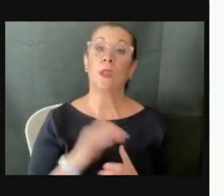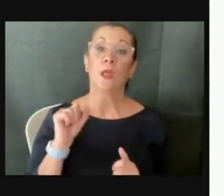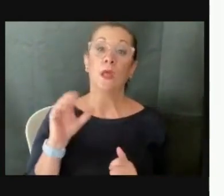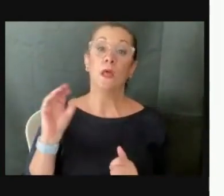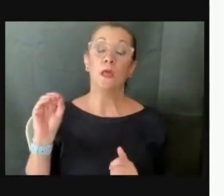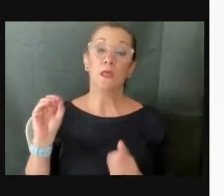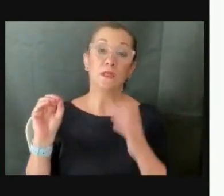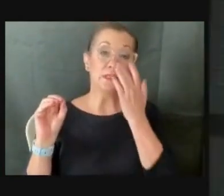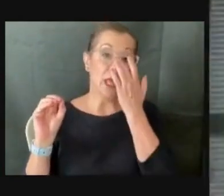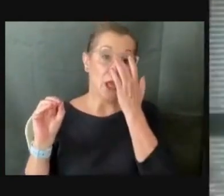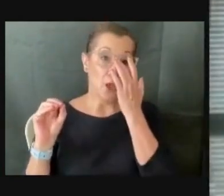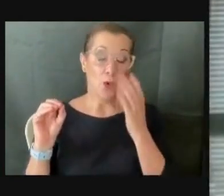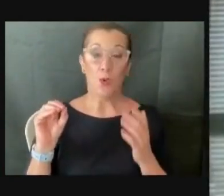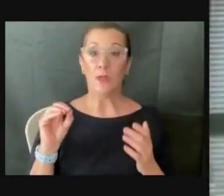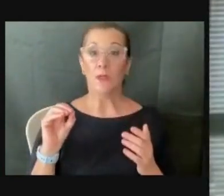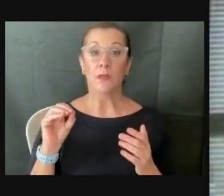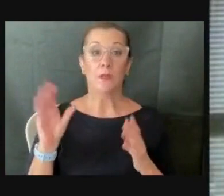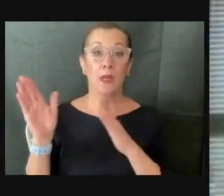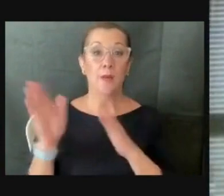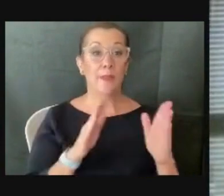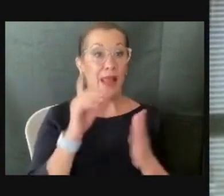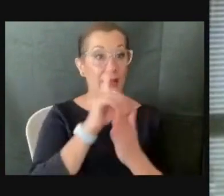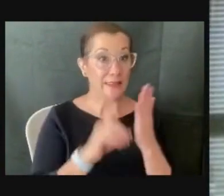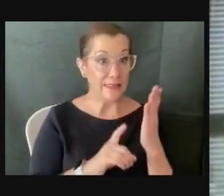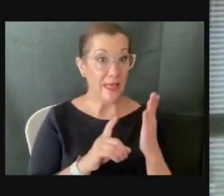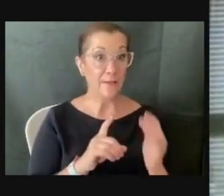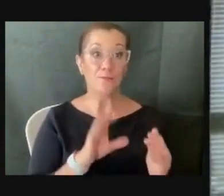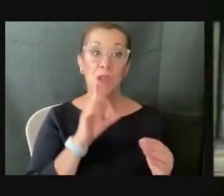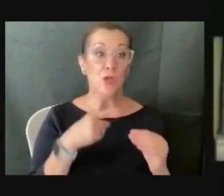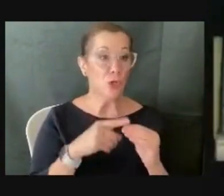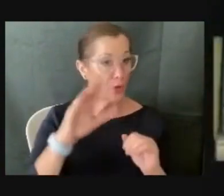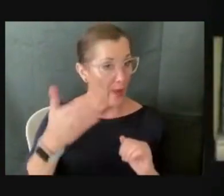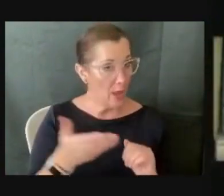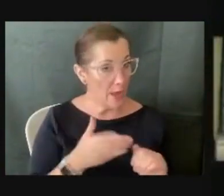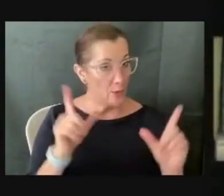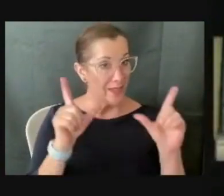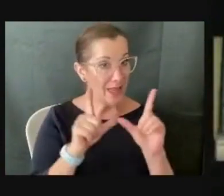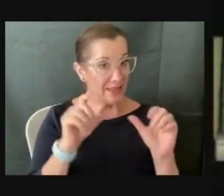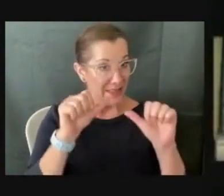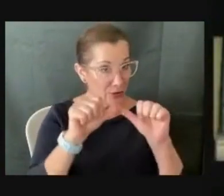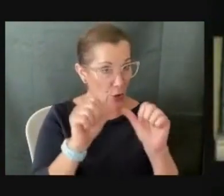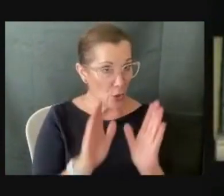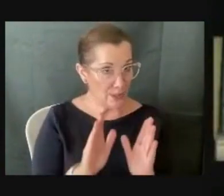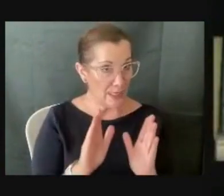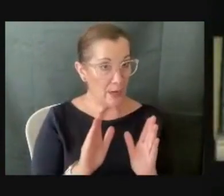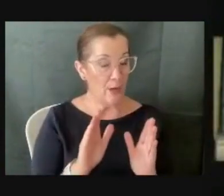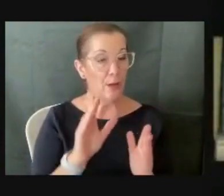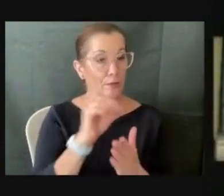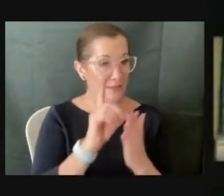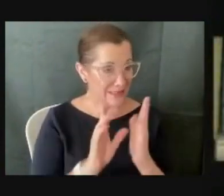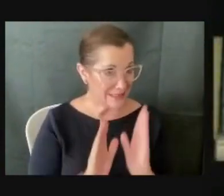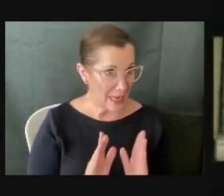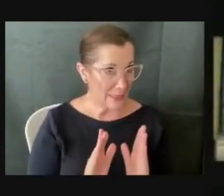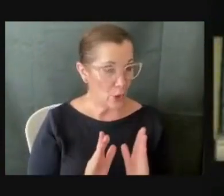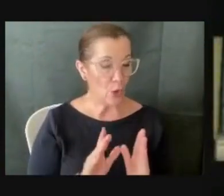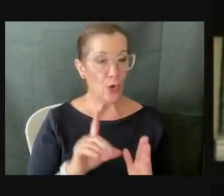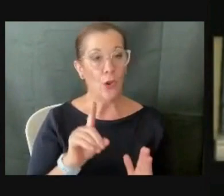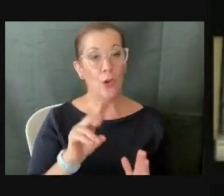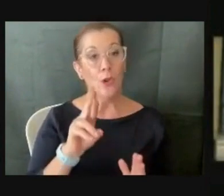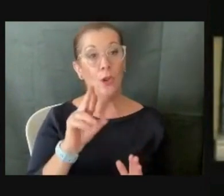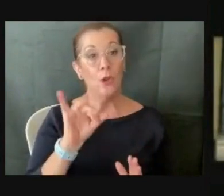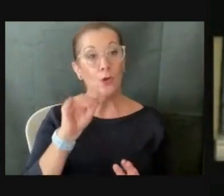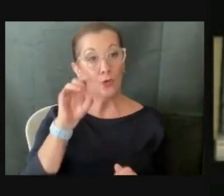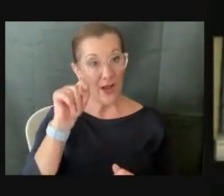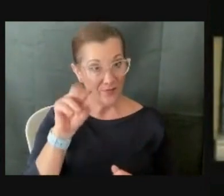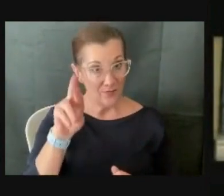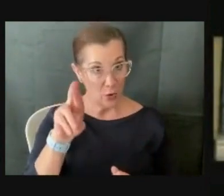So let's see, plan design. We talk about hiring a licensed architect or designer or drafter. So there's a